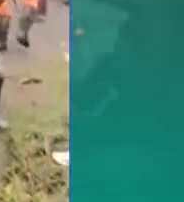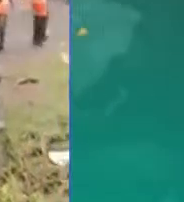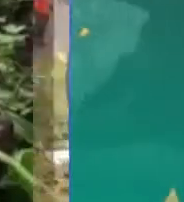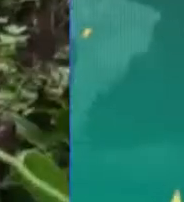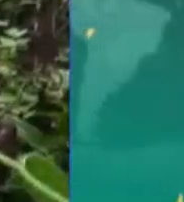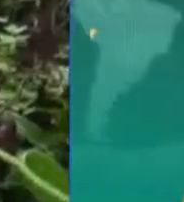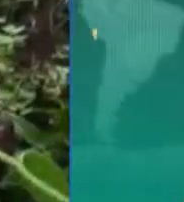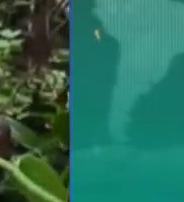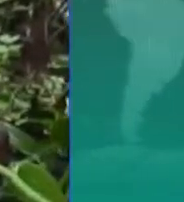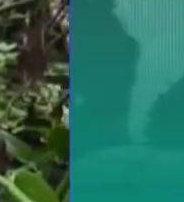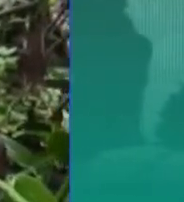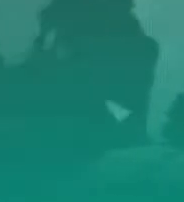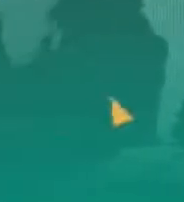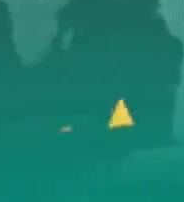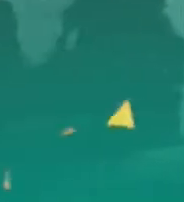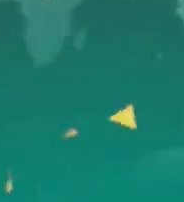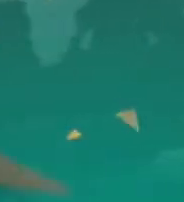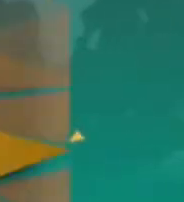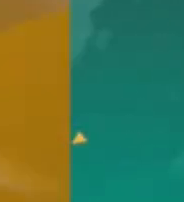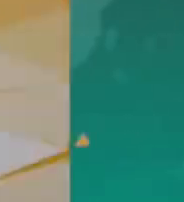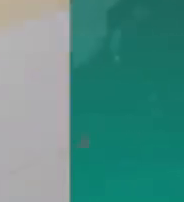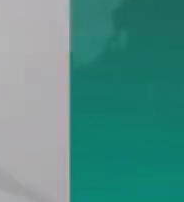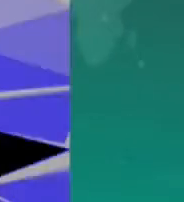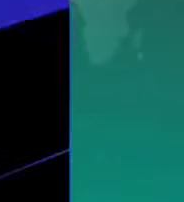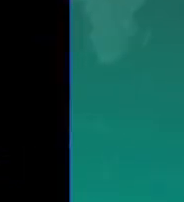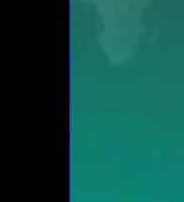abantu 15 bafide mu kubumbuka kwetake kasese